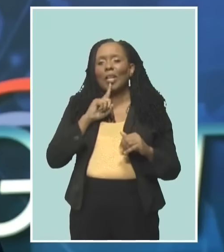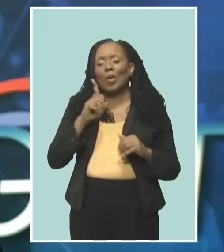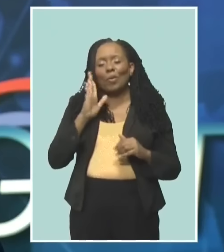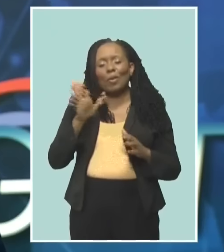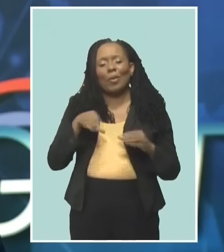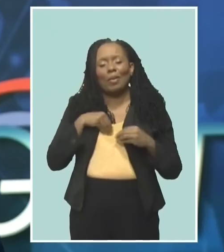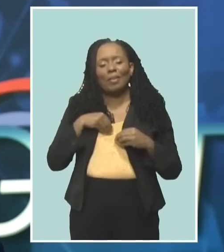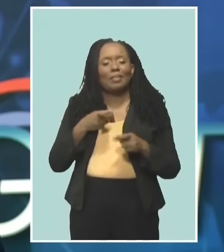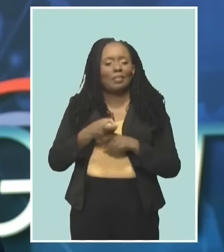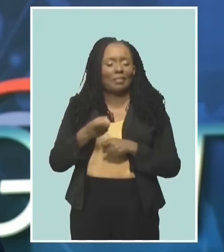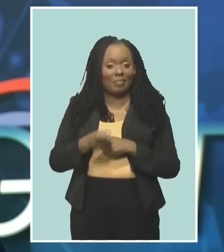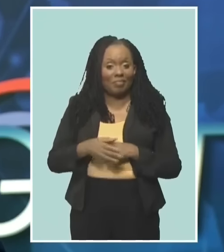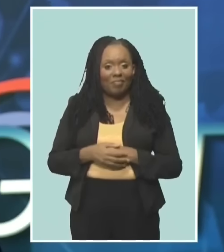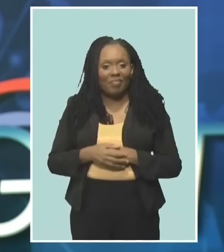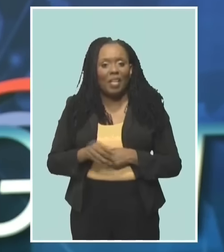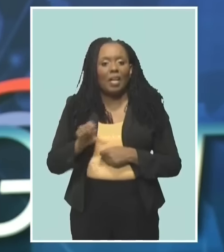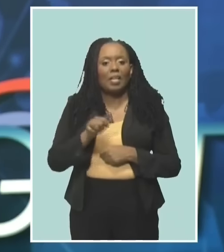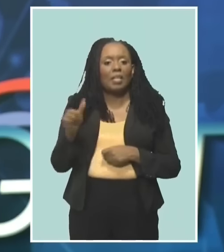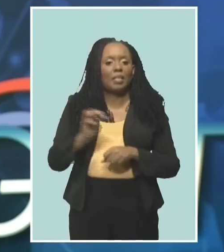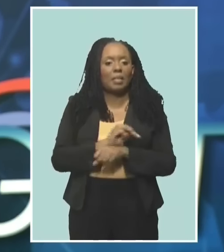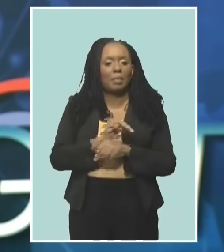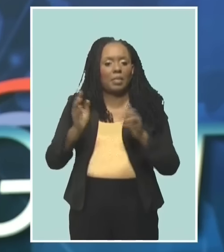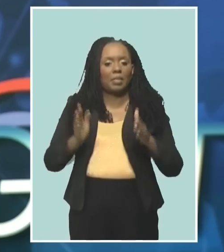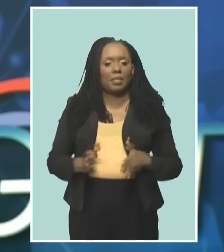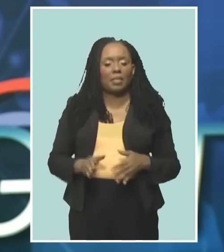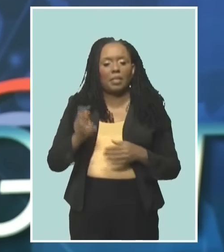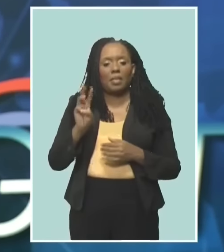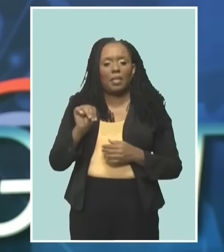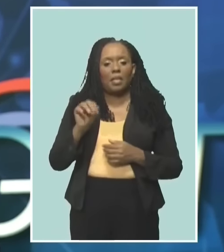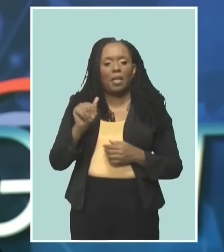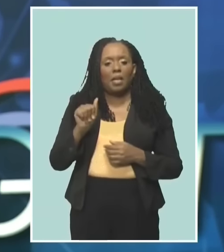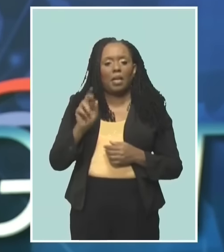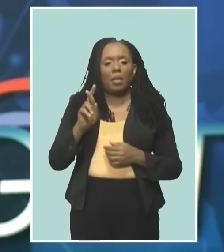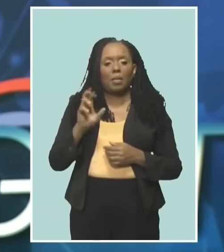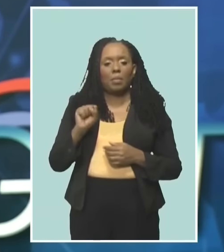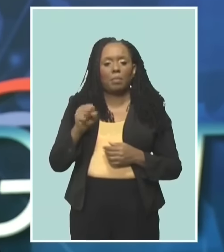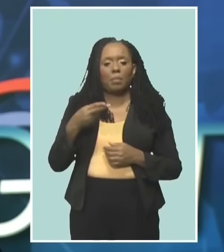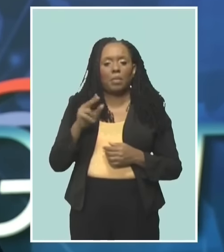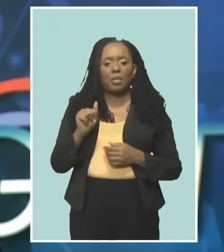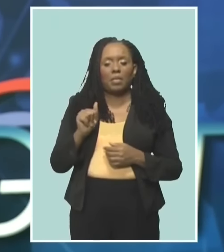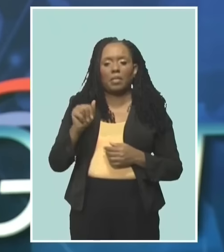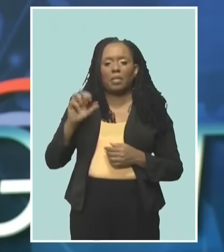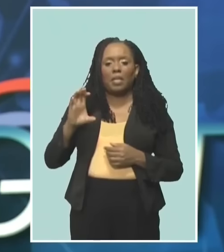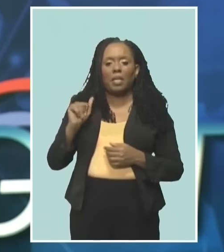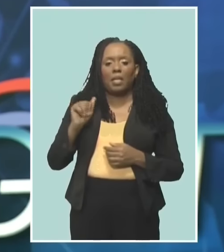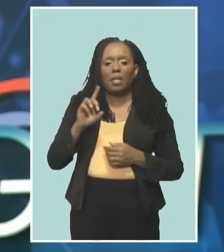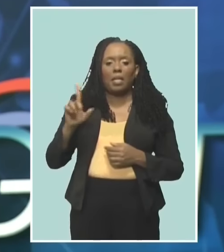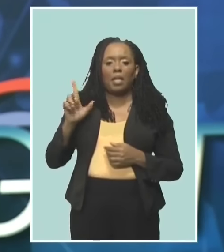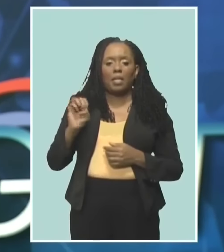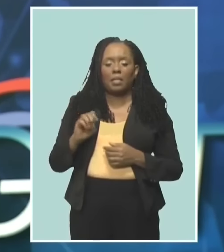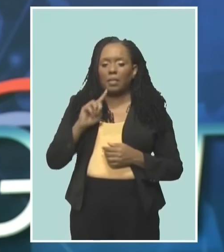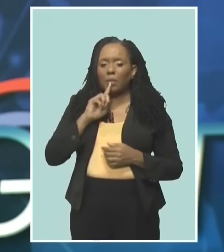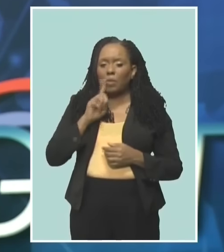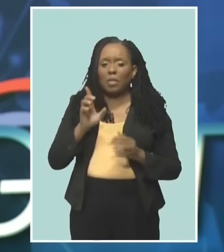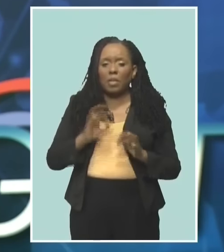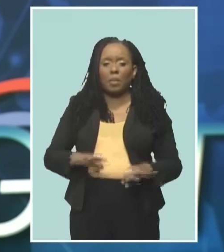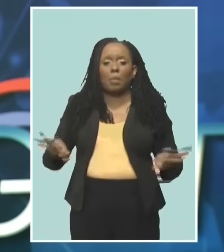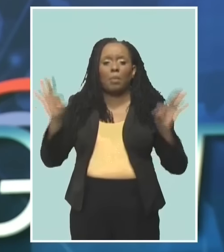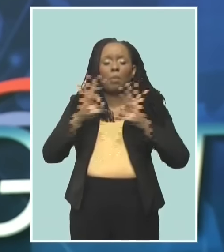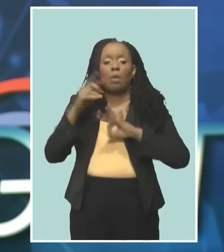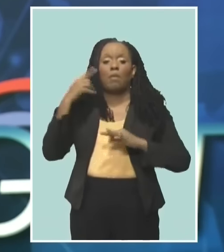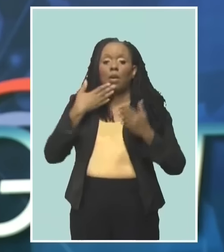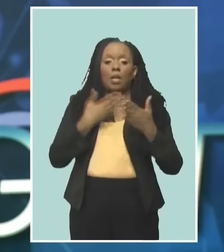Meanwhile, Minister of Industry, Innovation, Science and Technology, Marcia Cadell, is stressing the importance of good health for older people.